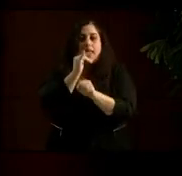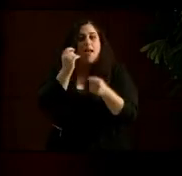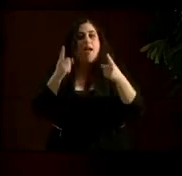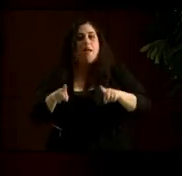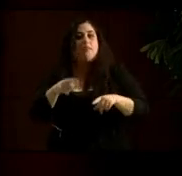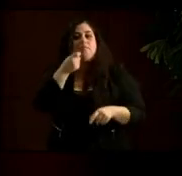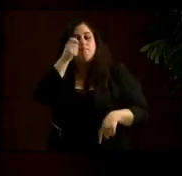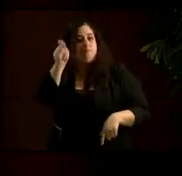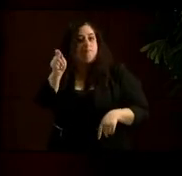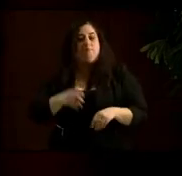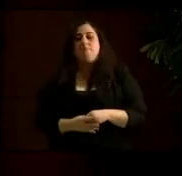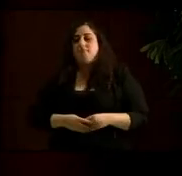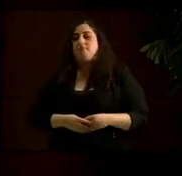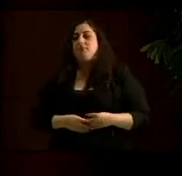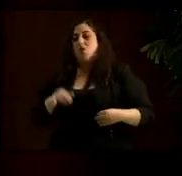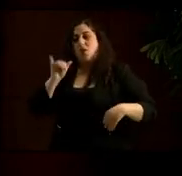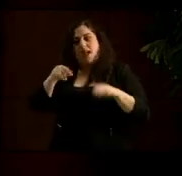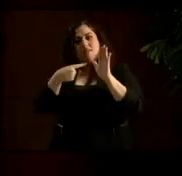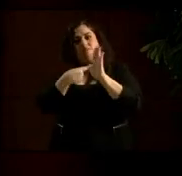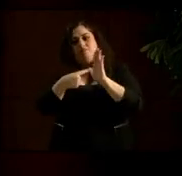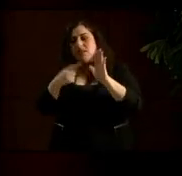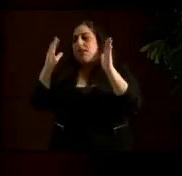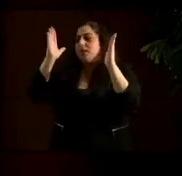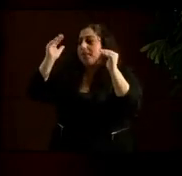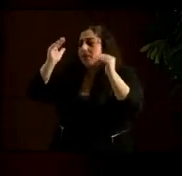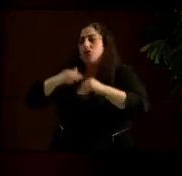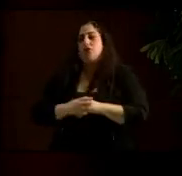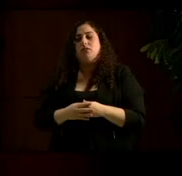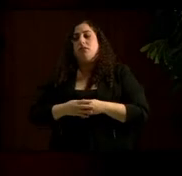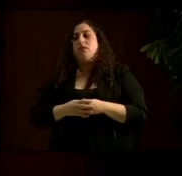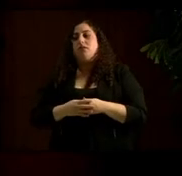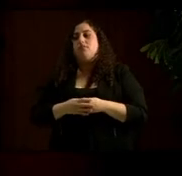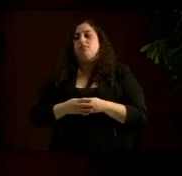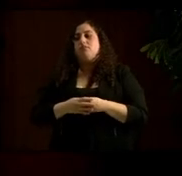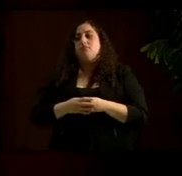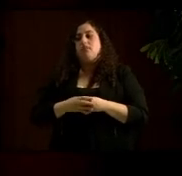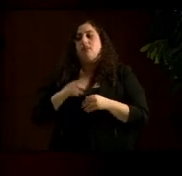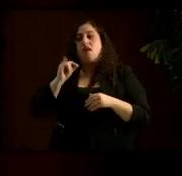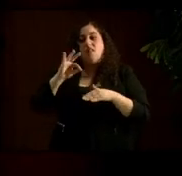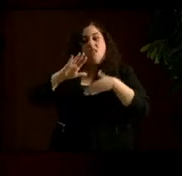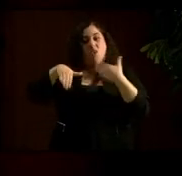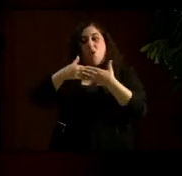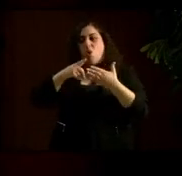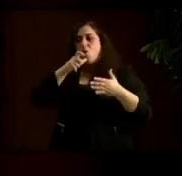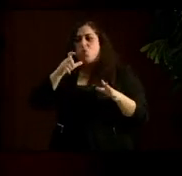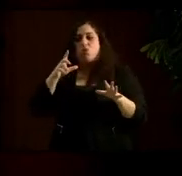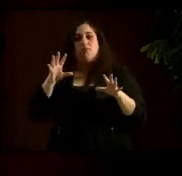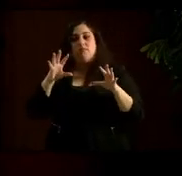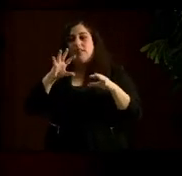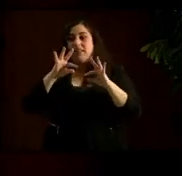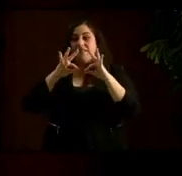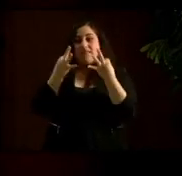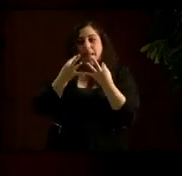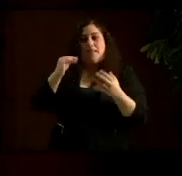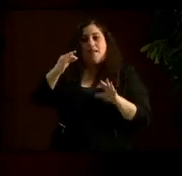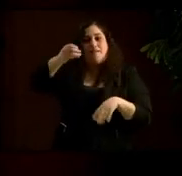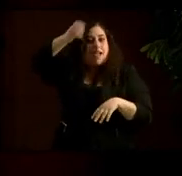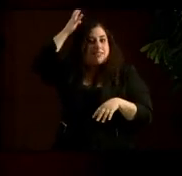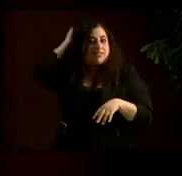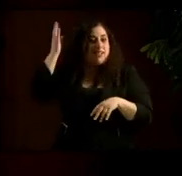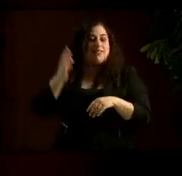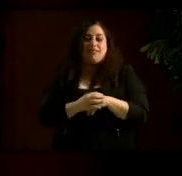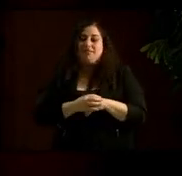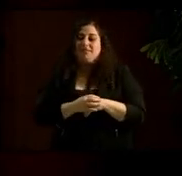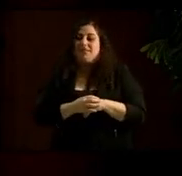see themselves in its future. I believed wholeheartedly in the strength of that plan when we completed it, and I believe